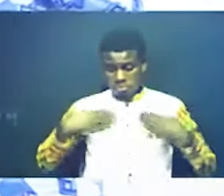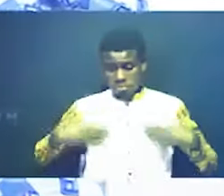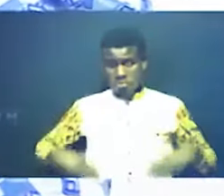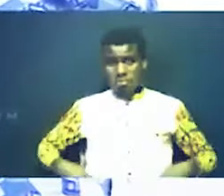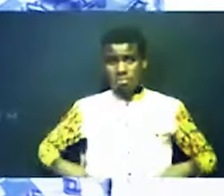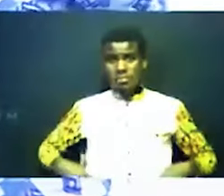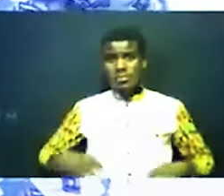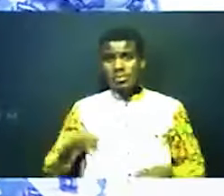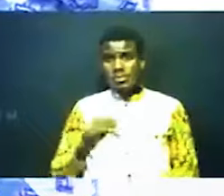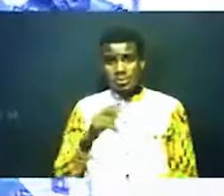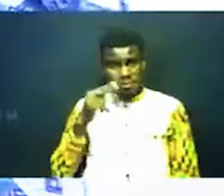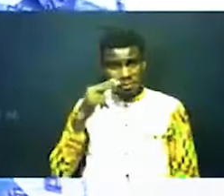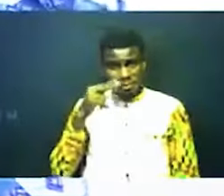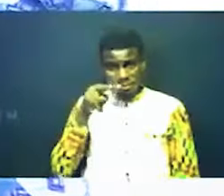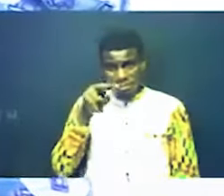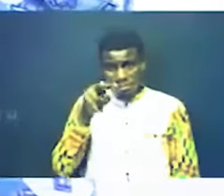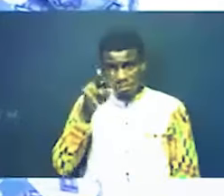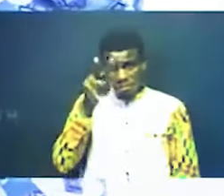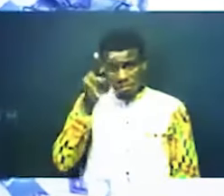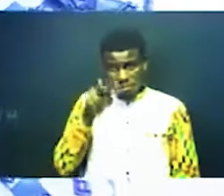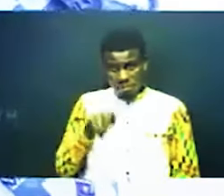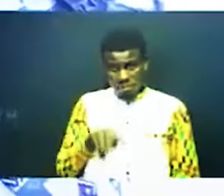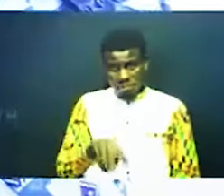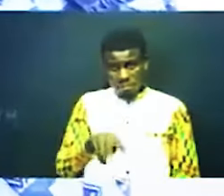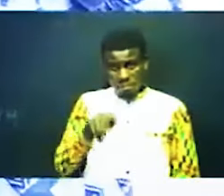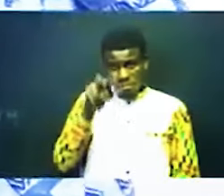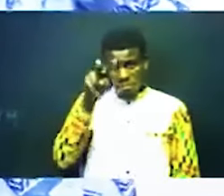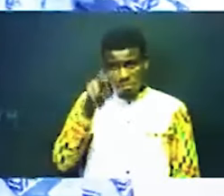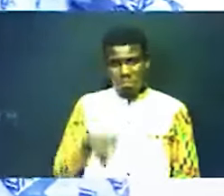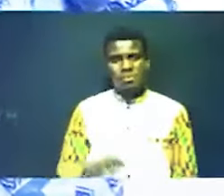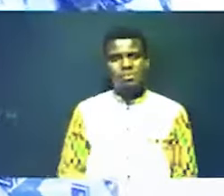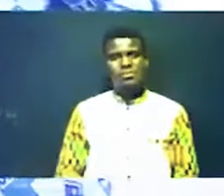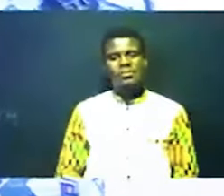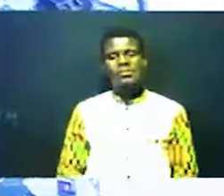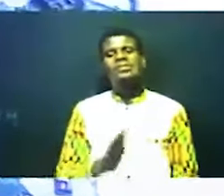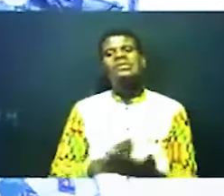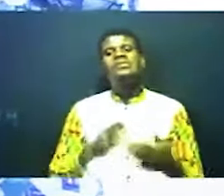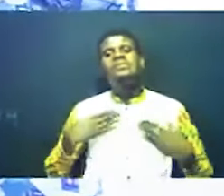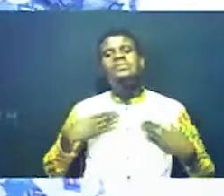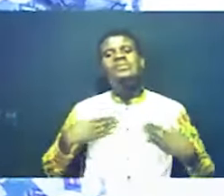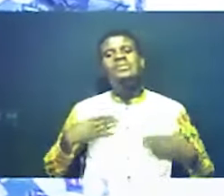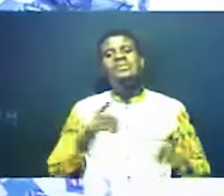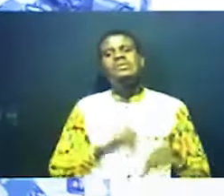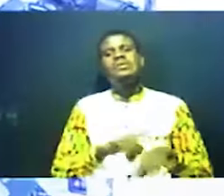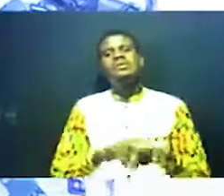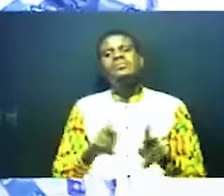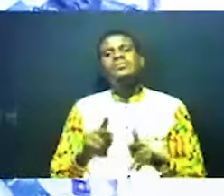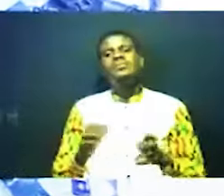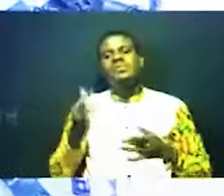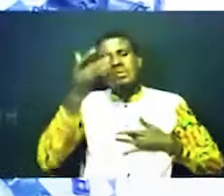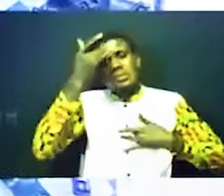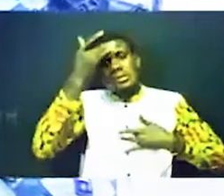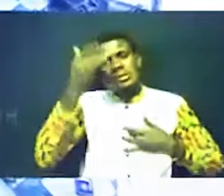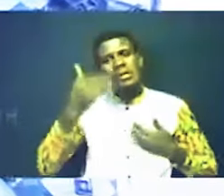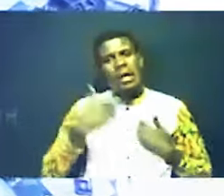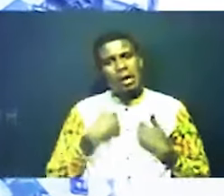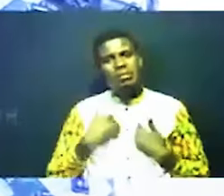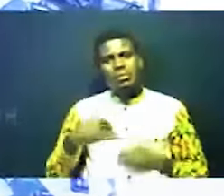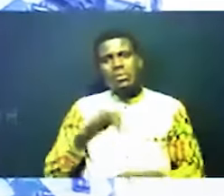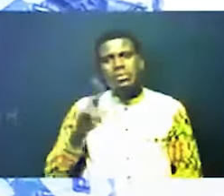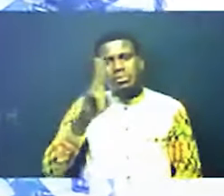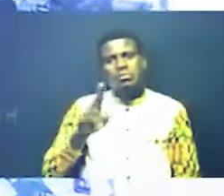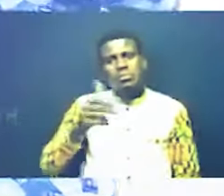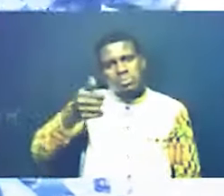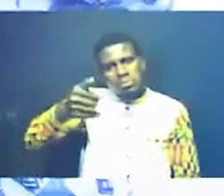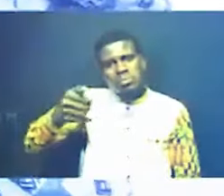look at you, and sometimes they can even insult people with the kind of sickness they are aware that the people have. Obetumi